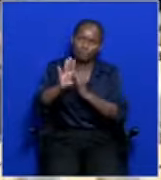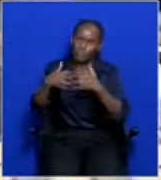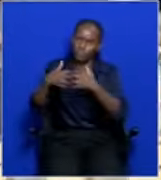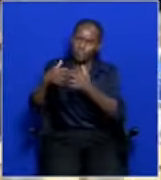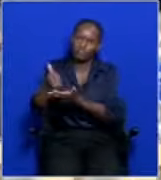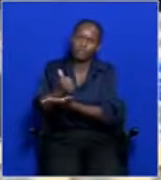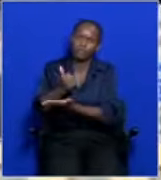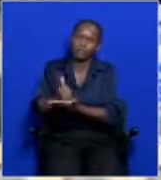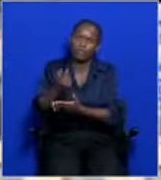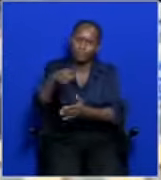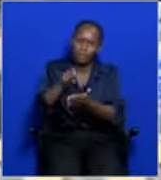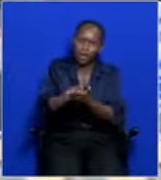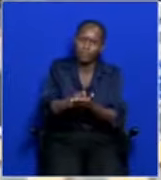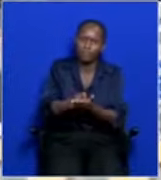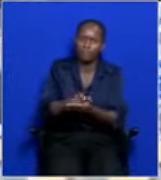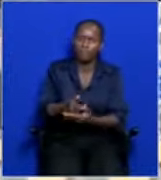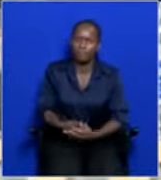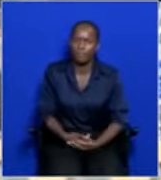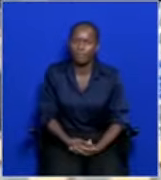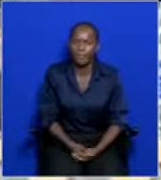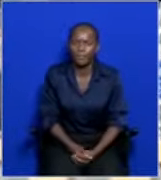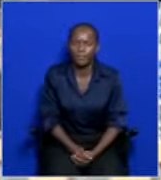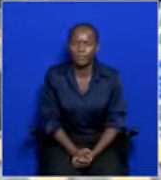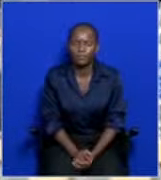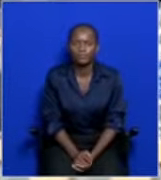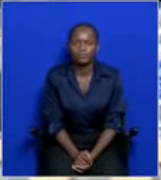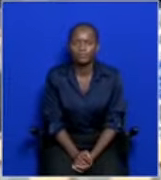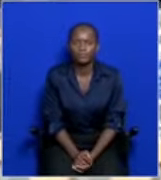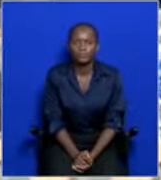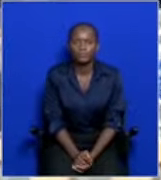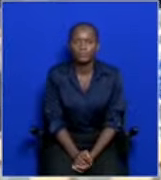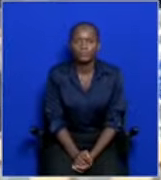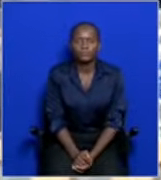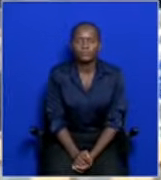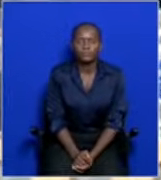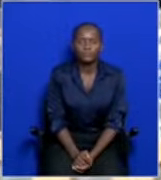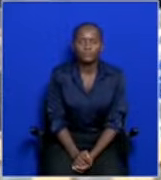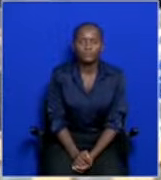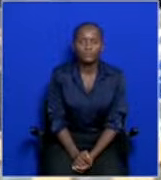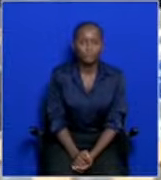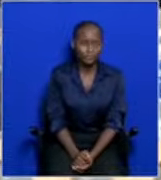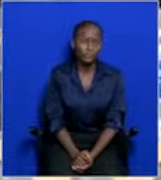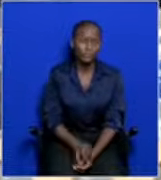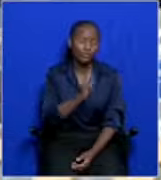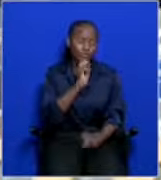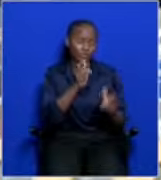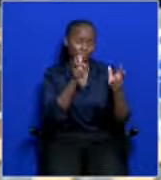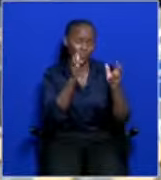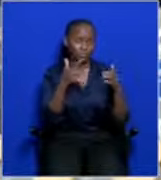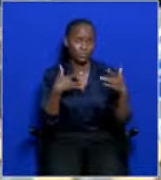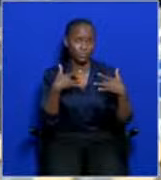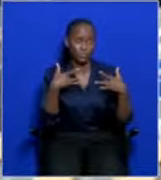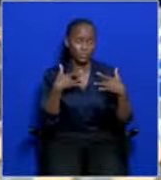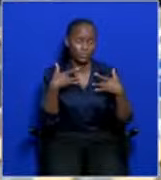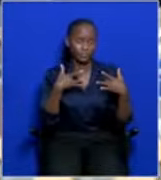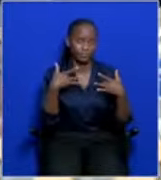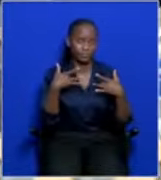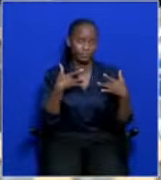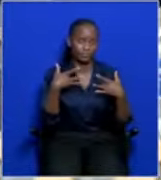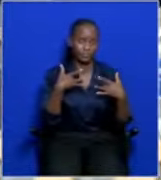has to be the scariest and most concerning thing to know that I